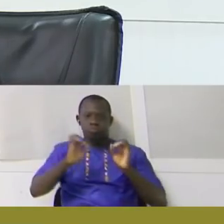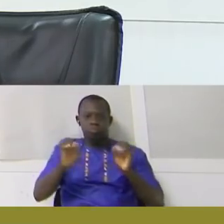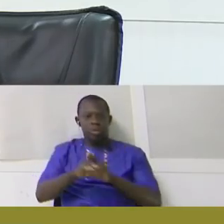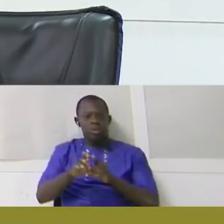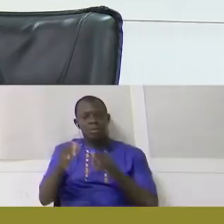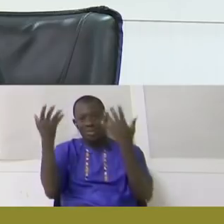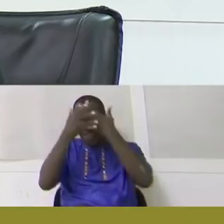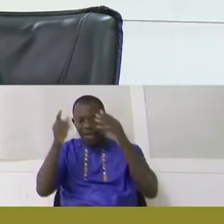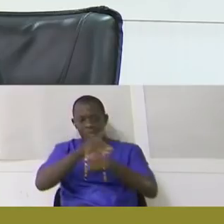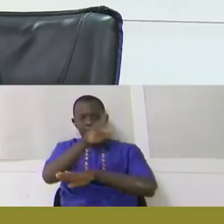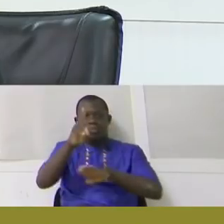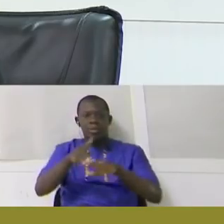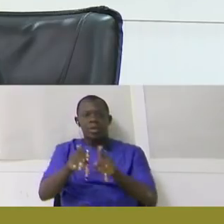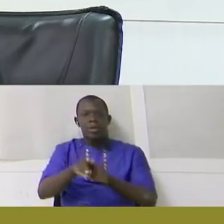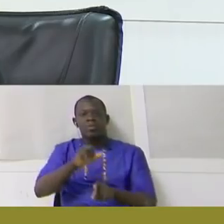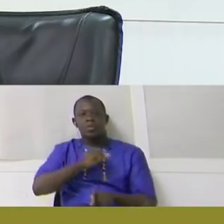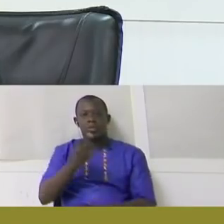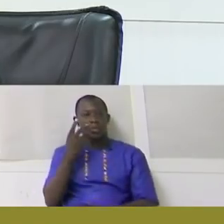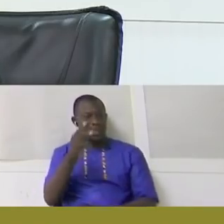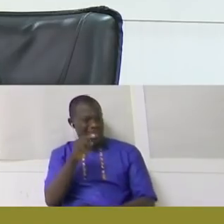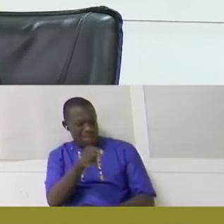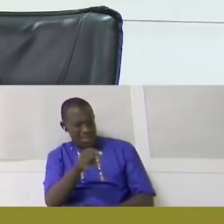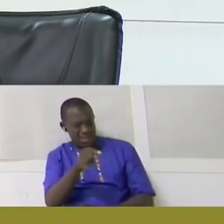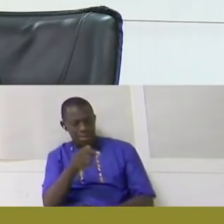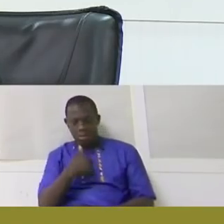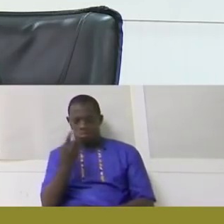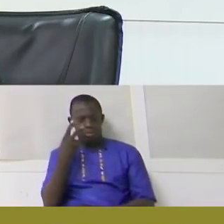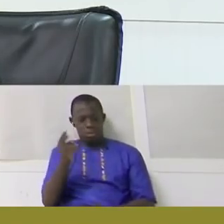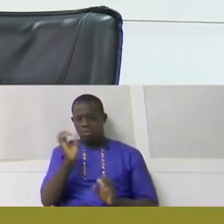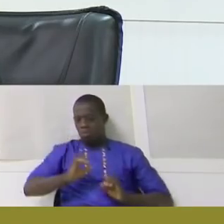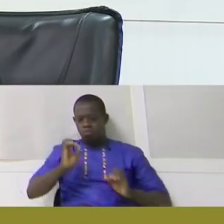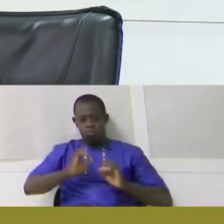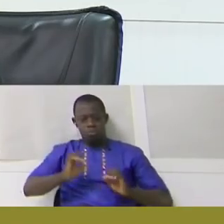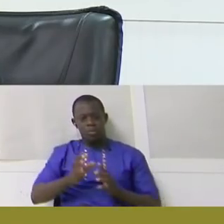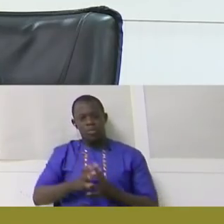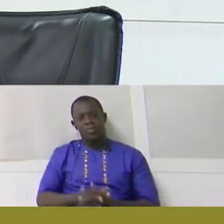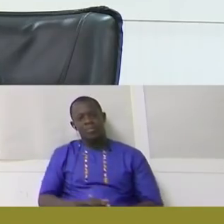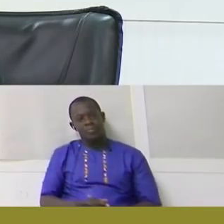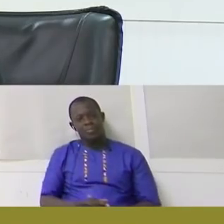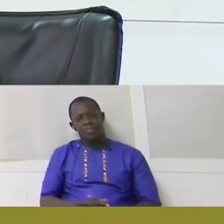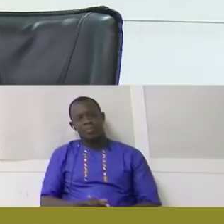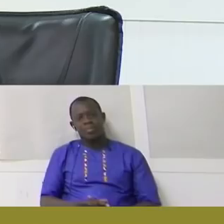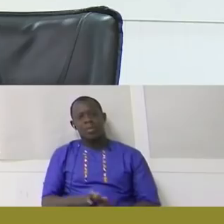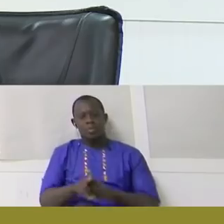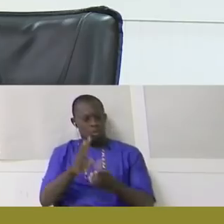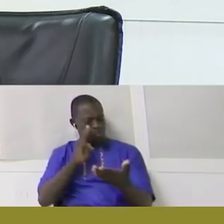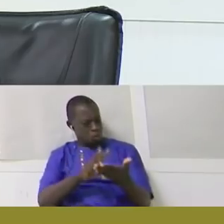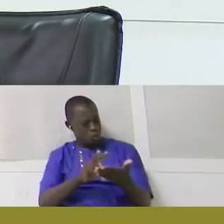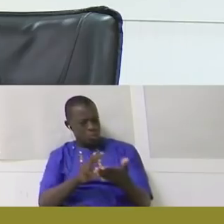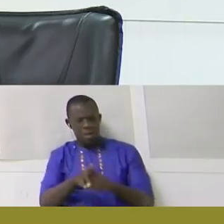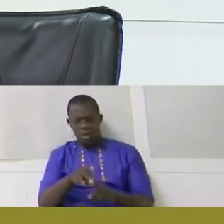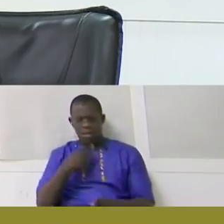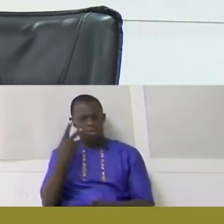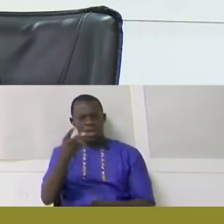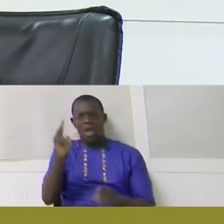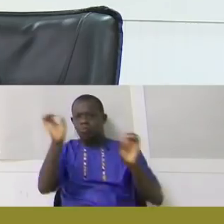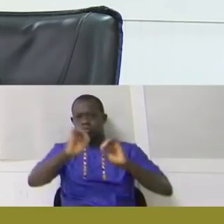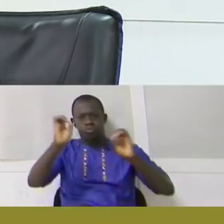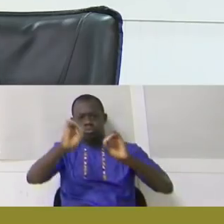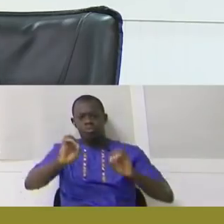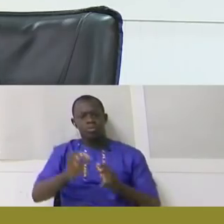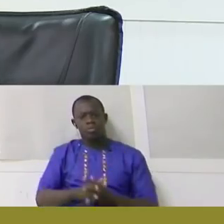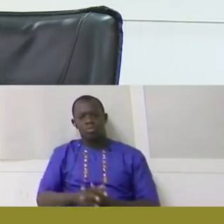dark. Mune ma gis nga li, maneko gisumako. He said to me, have you seen this? And I said, no, I have not seen it. Mune ma look, maneko gisuma. He said to me, look,